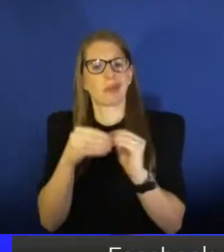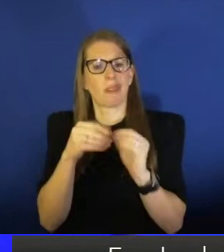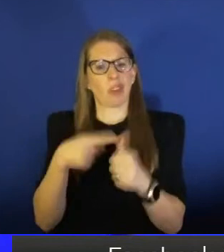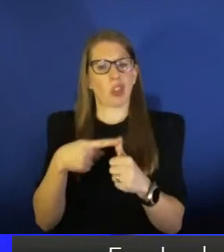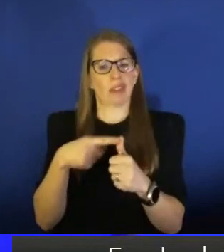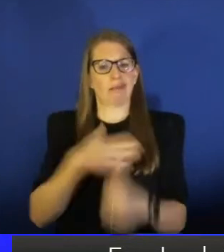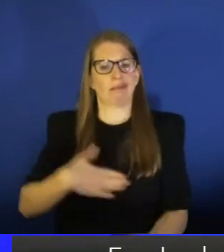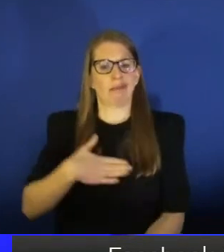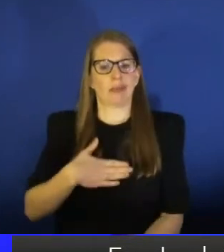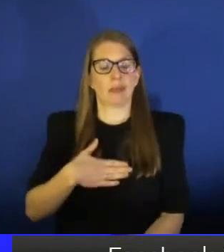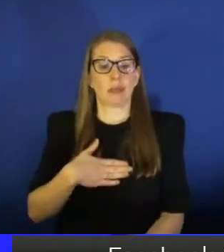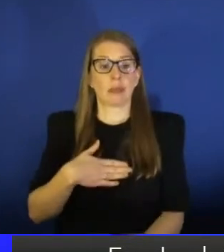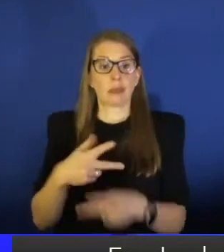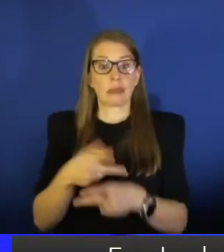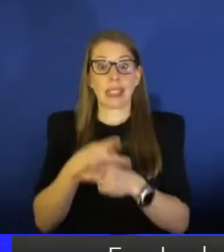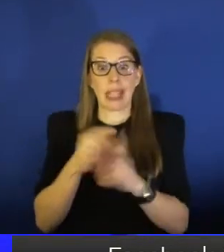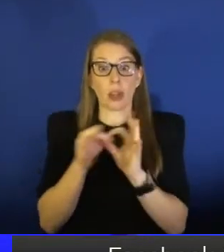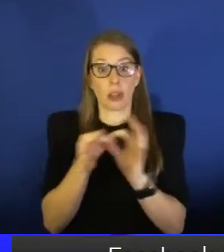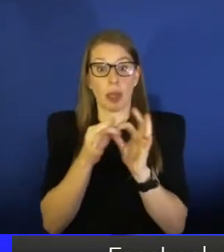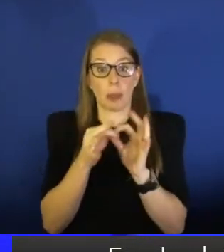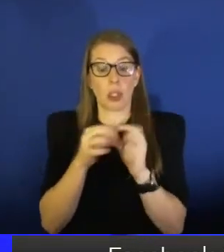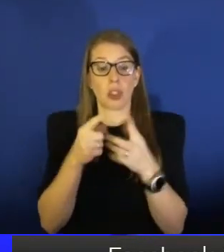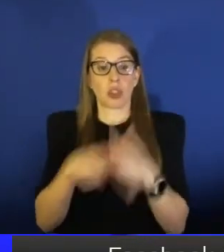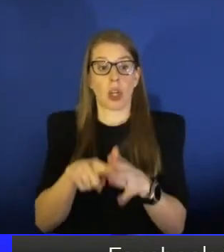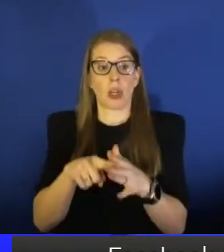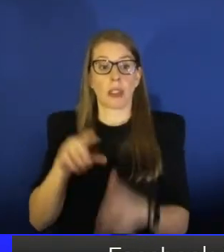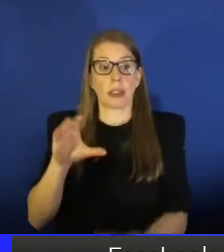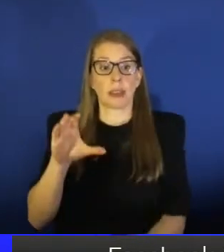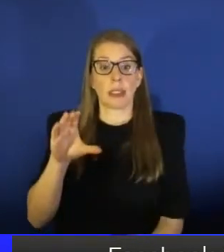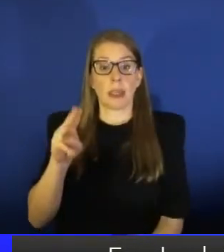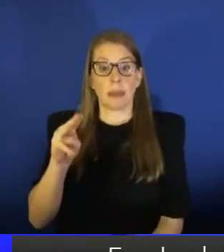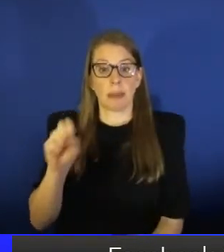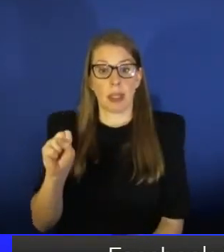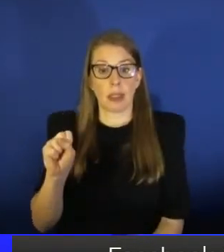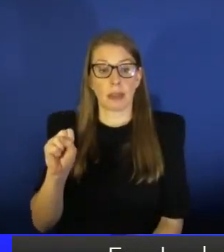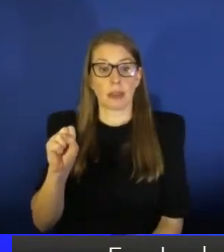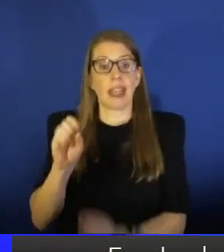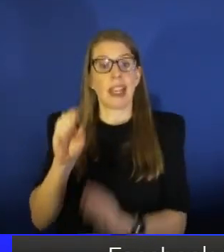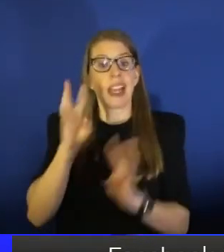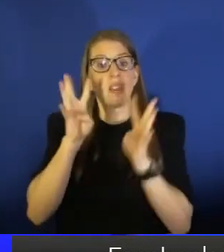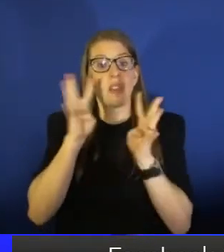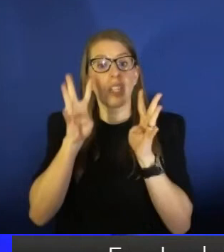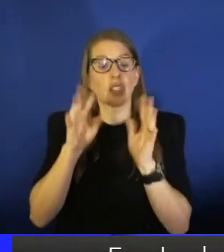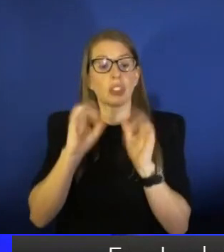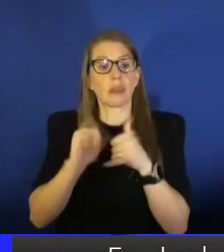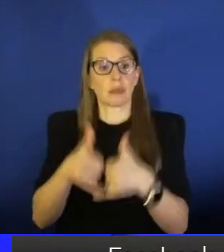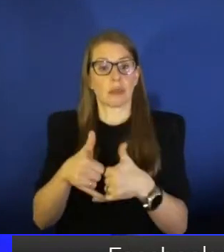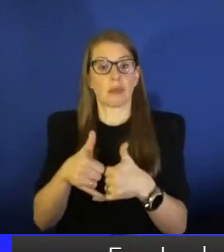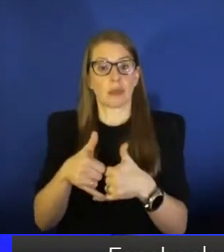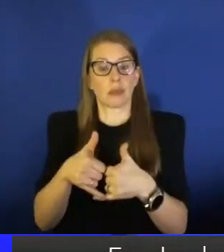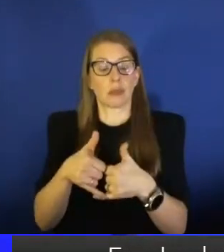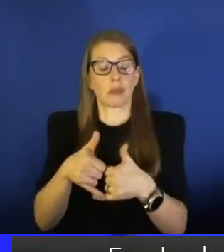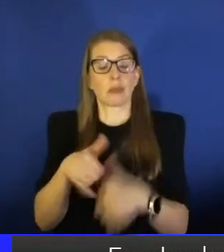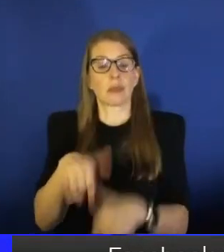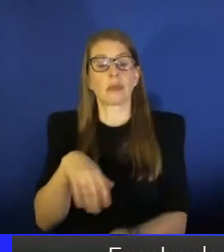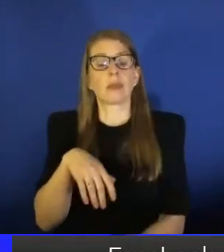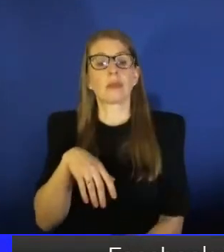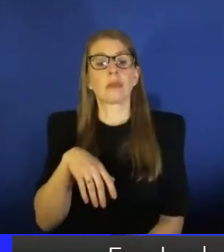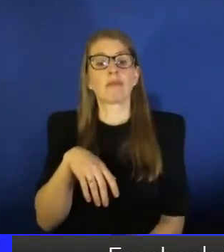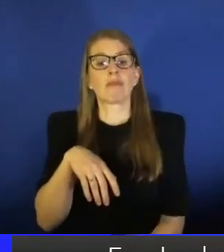Care Collaborative started as a CMS Innovation Award called the Kansas Heart and Stroke Collaborative, and it was basically to take